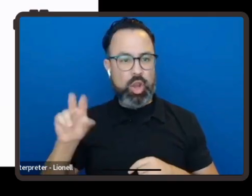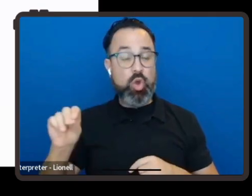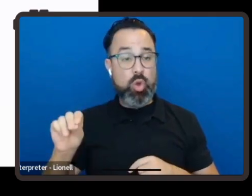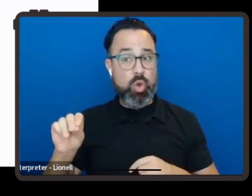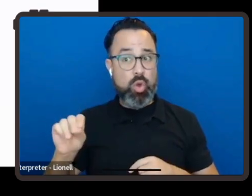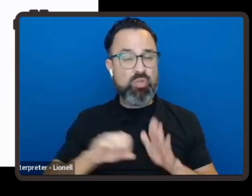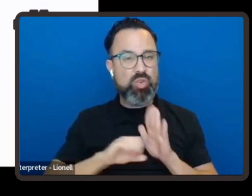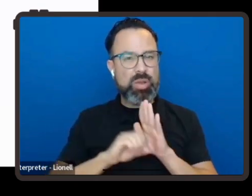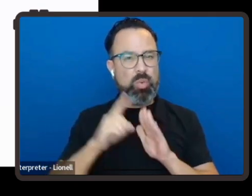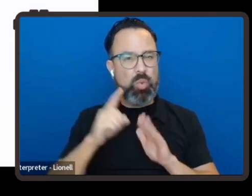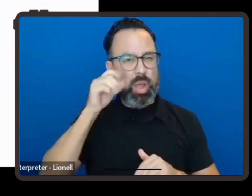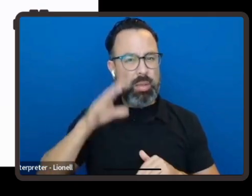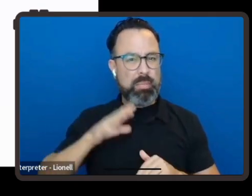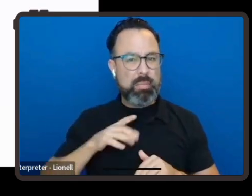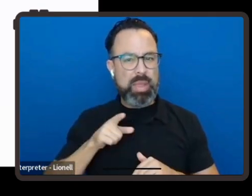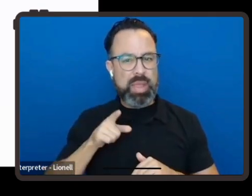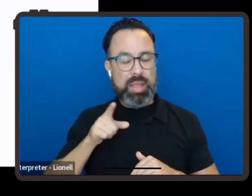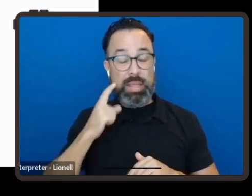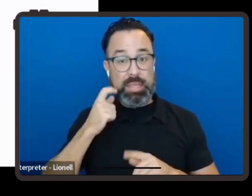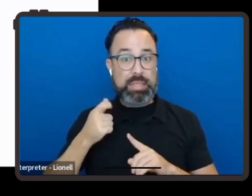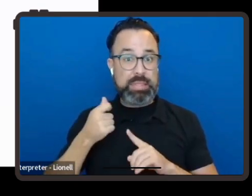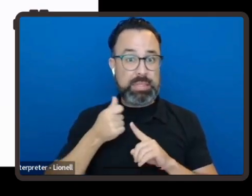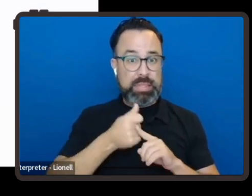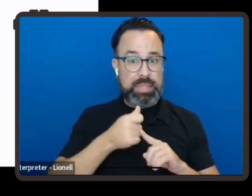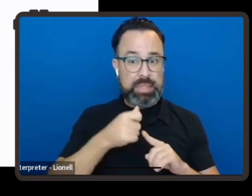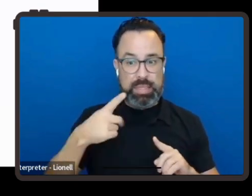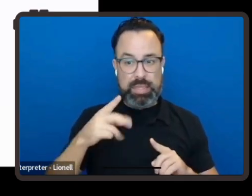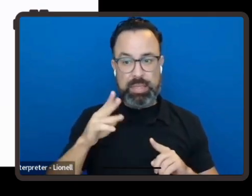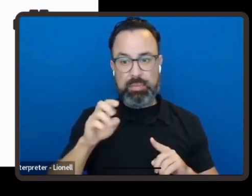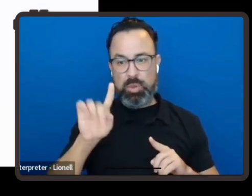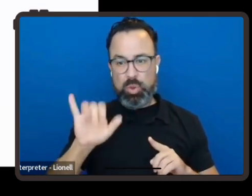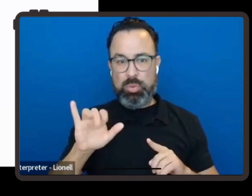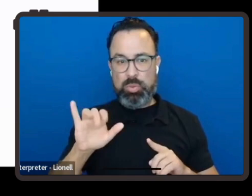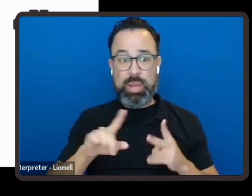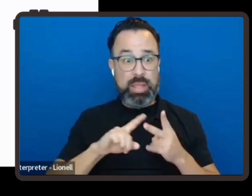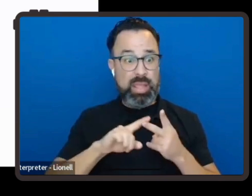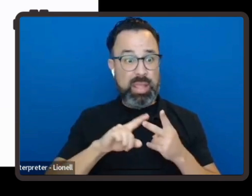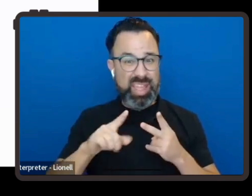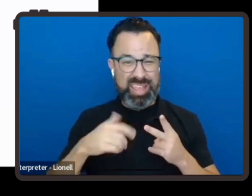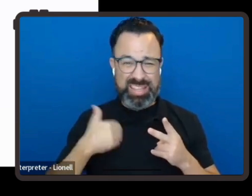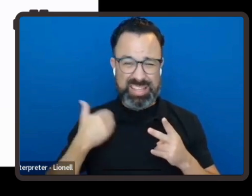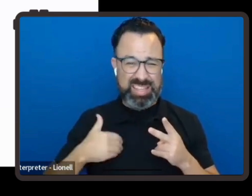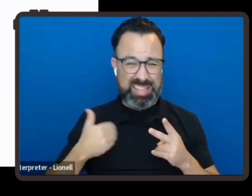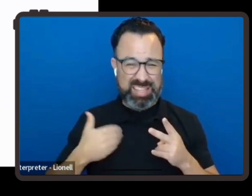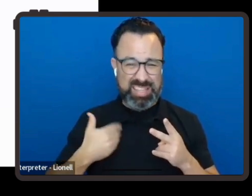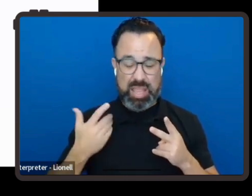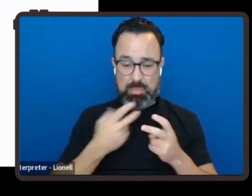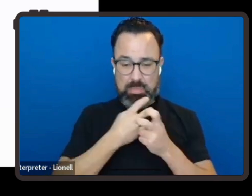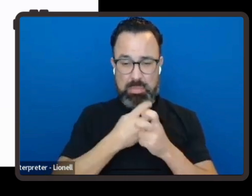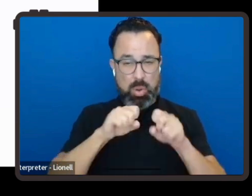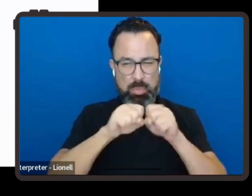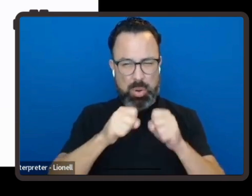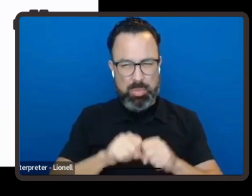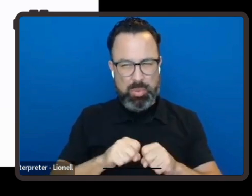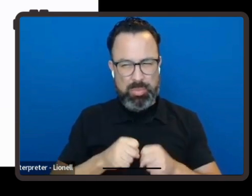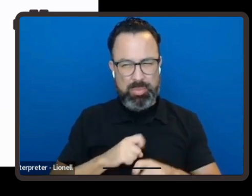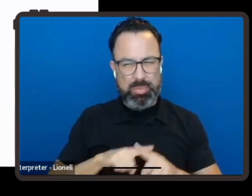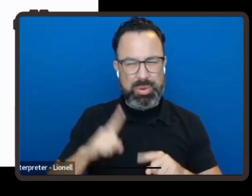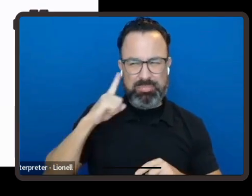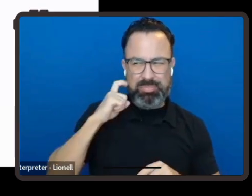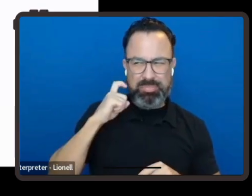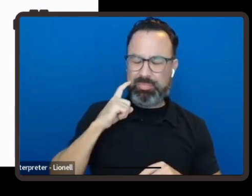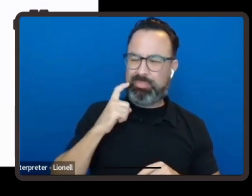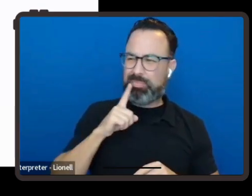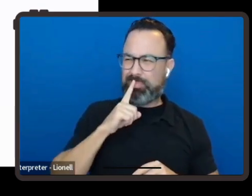and recently many severe fractures at a young age, so there must be osteoporosis, and I'm